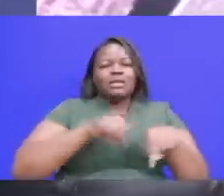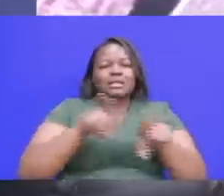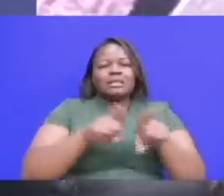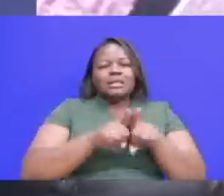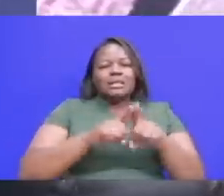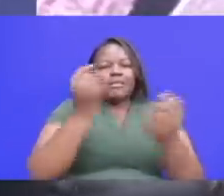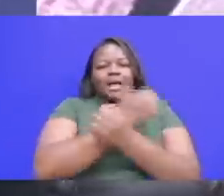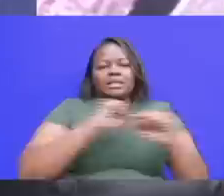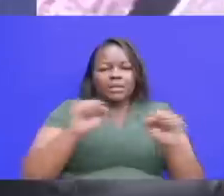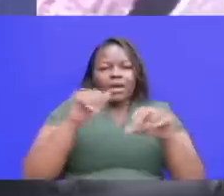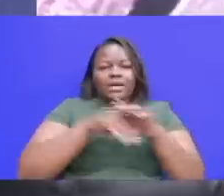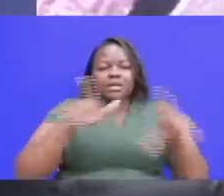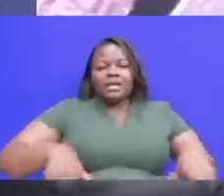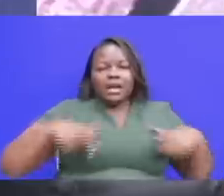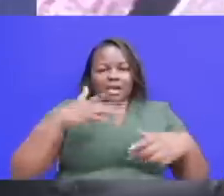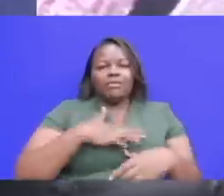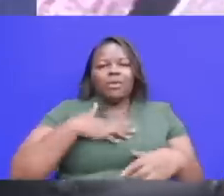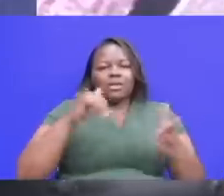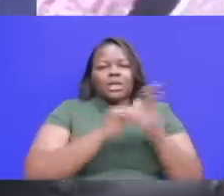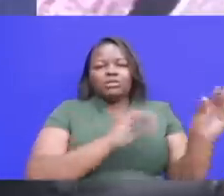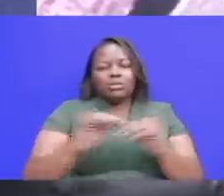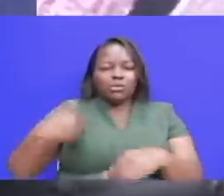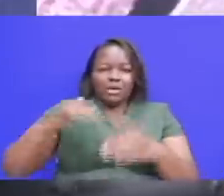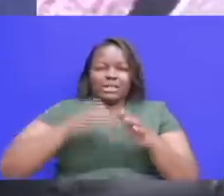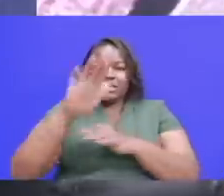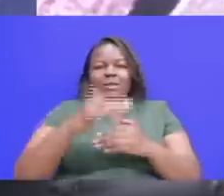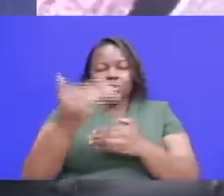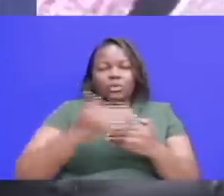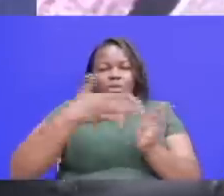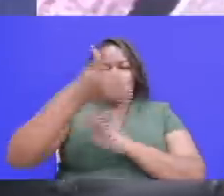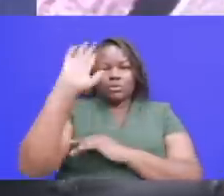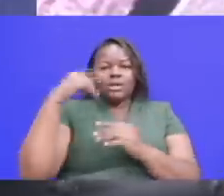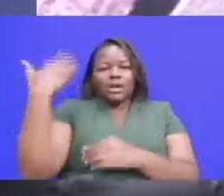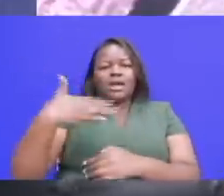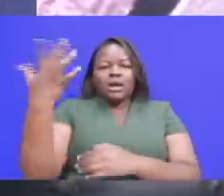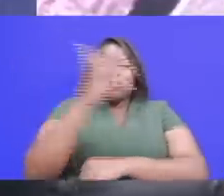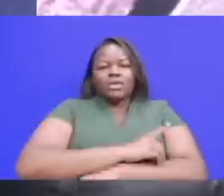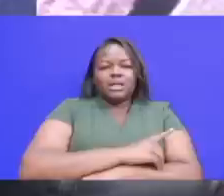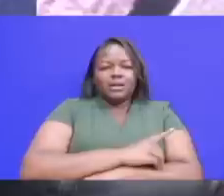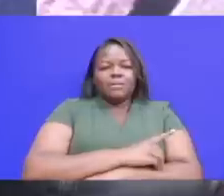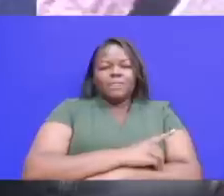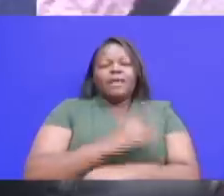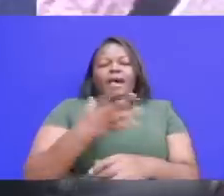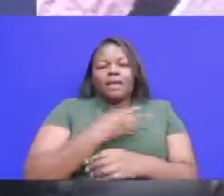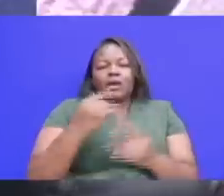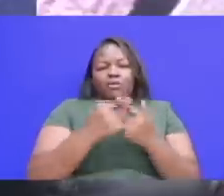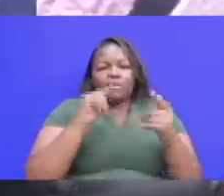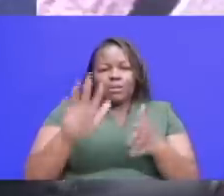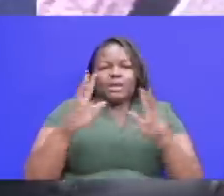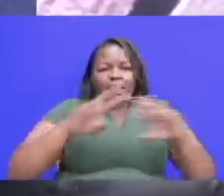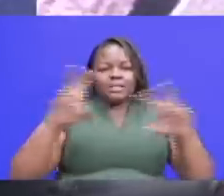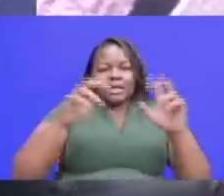unto our life, that it will move us a step closer to God each and every day of our lives. Apart from that, seek